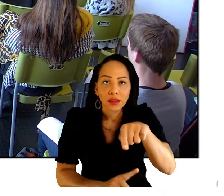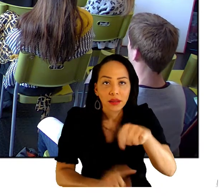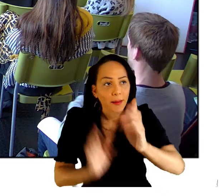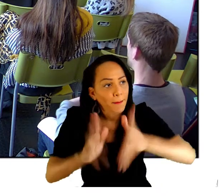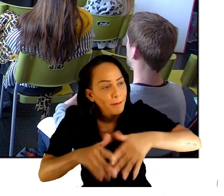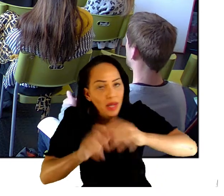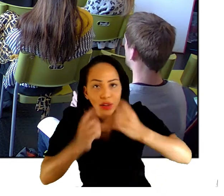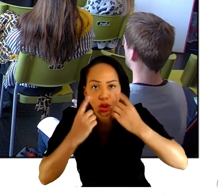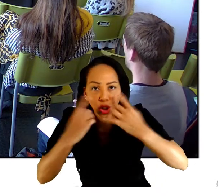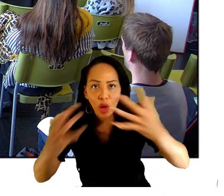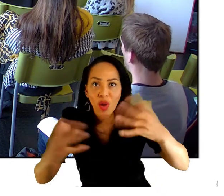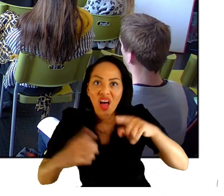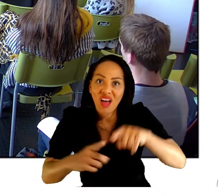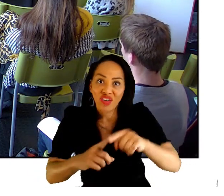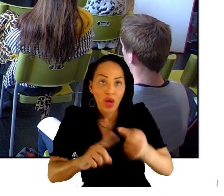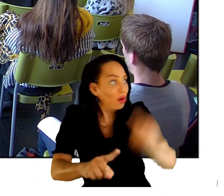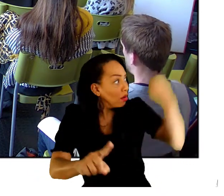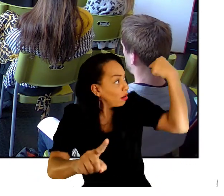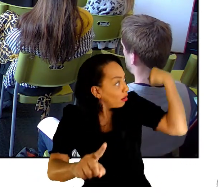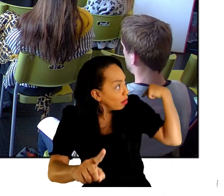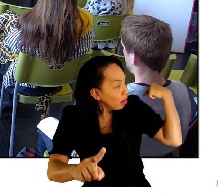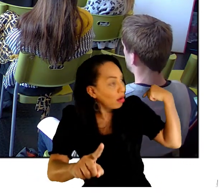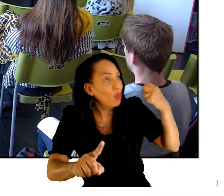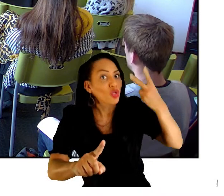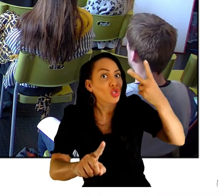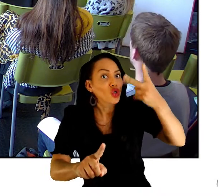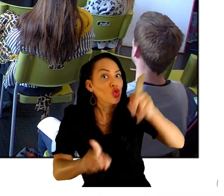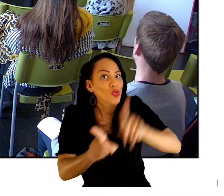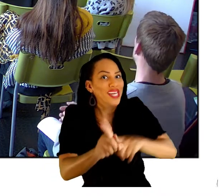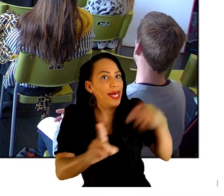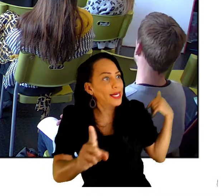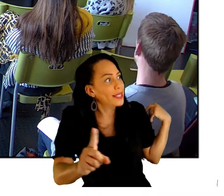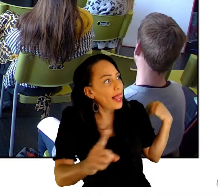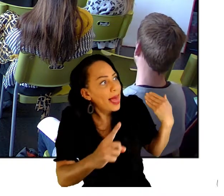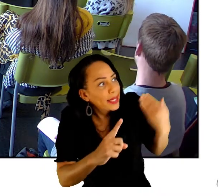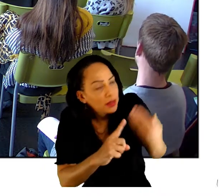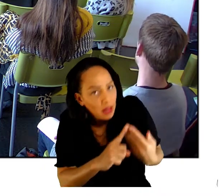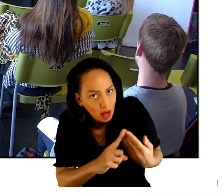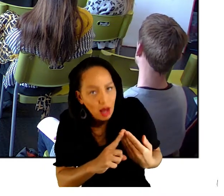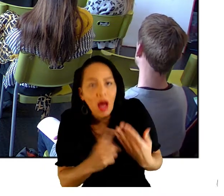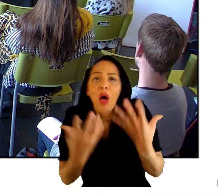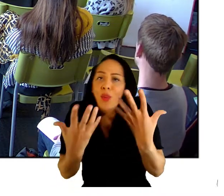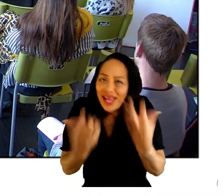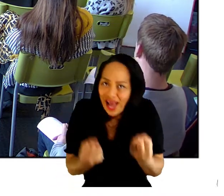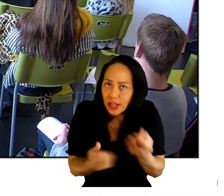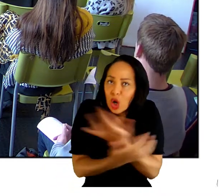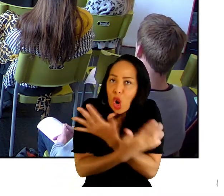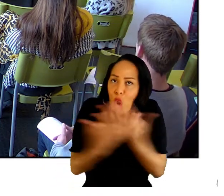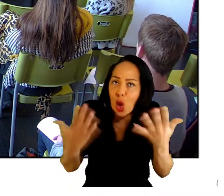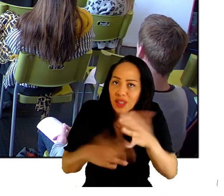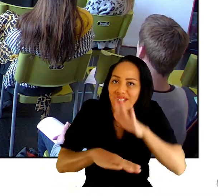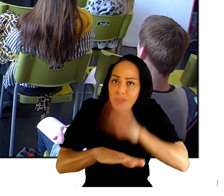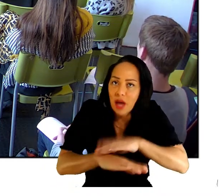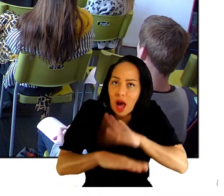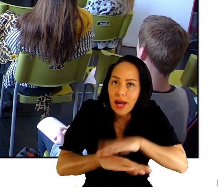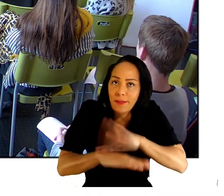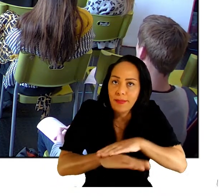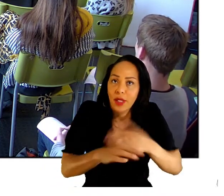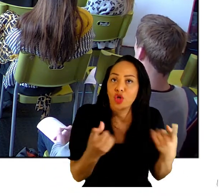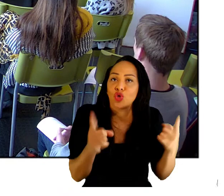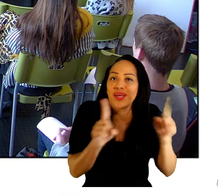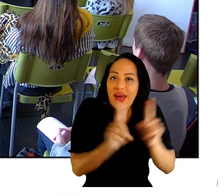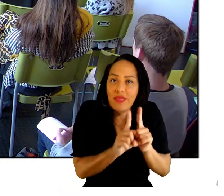from that week at Jackson's Lane. Yeah. So we had a lot of time together spread out. And I think that was